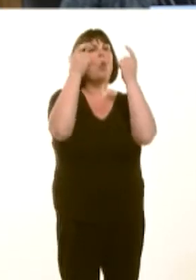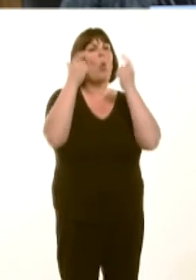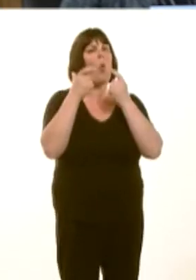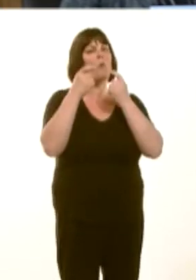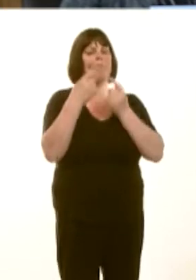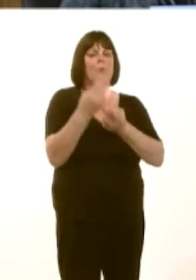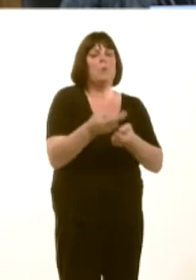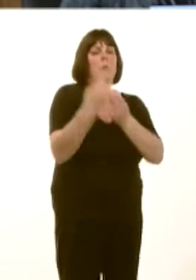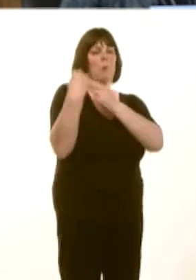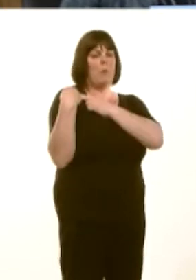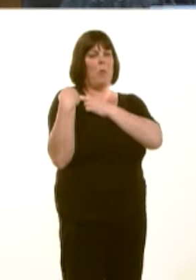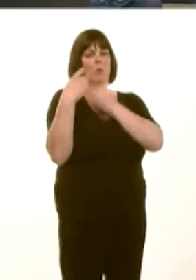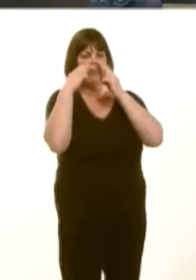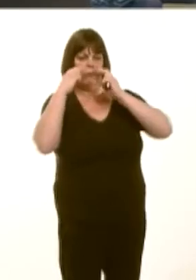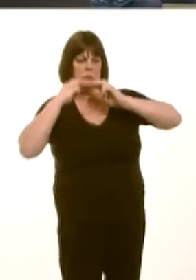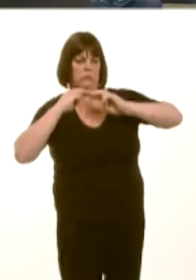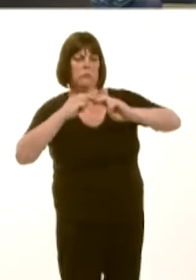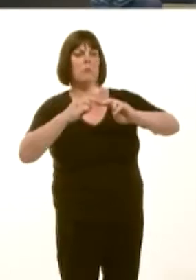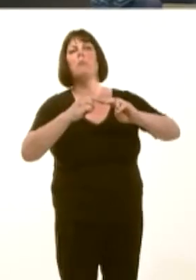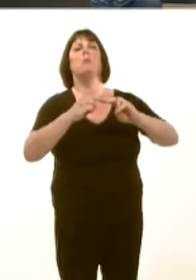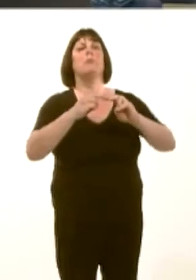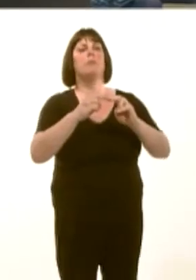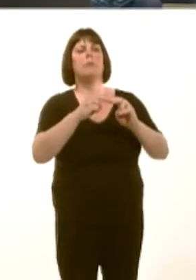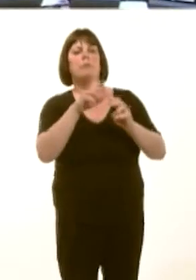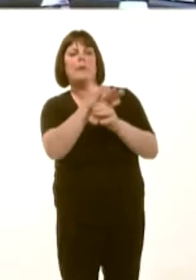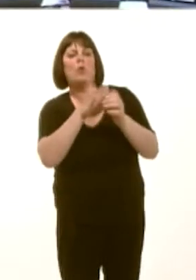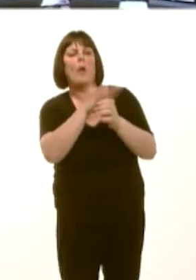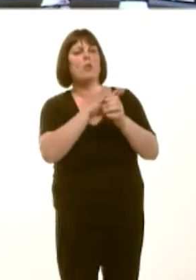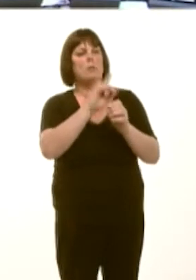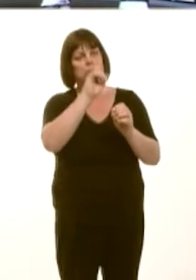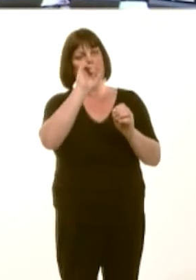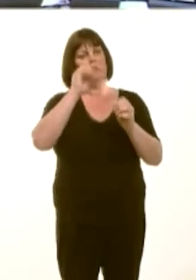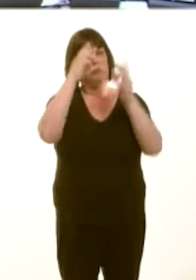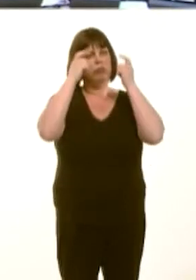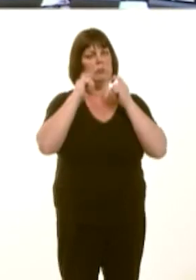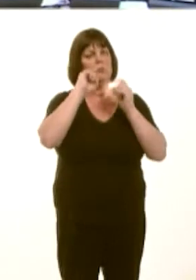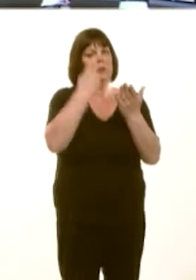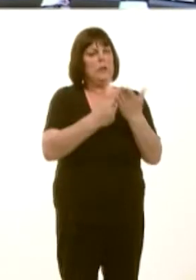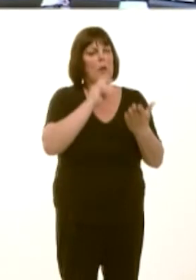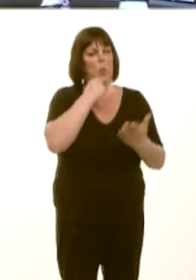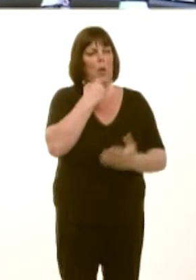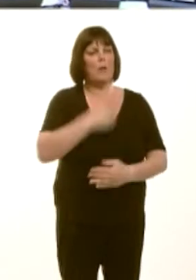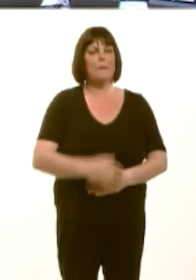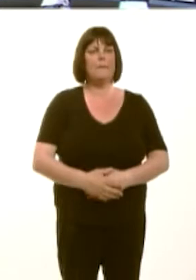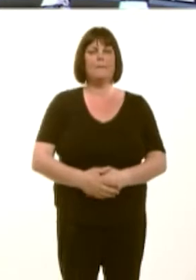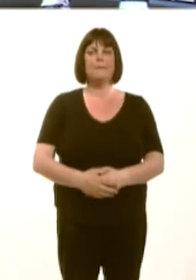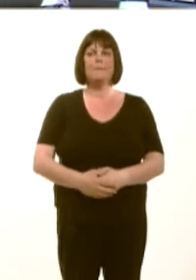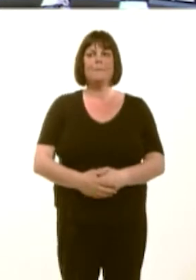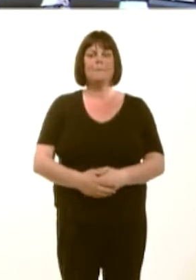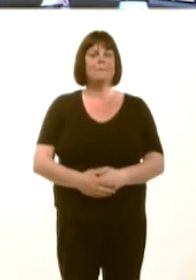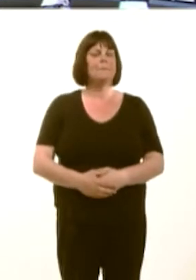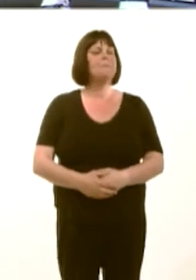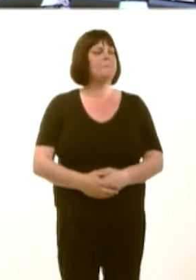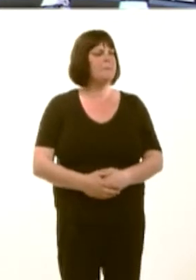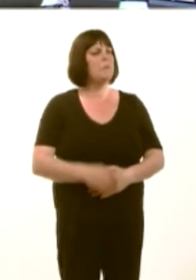the case itself and, of course, to come to a decision. Robert? Thank you, Presiding Officer. You've referred to